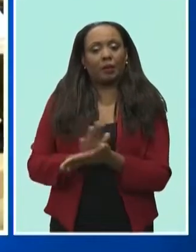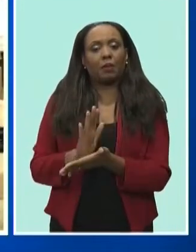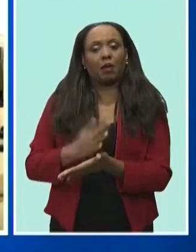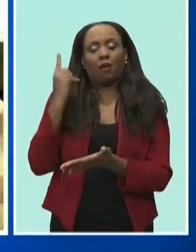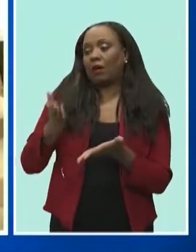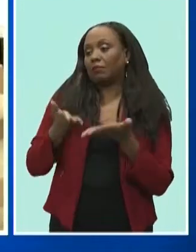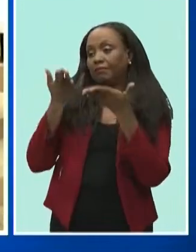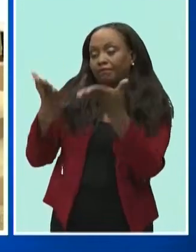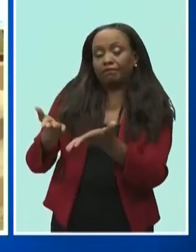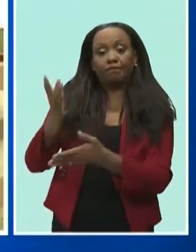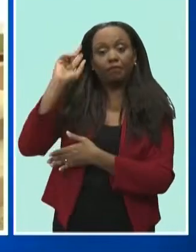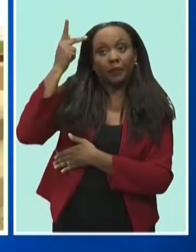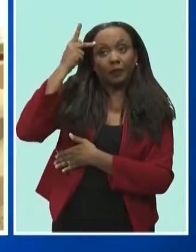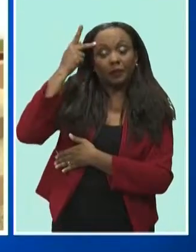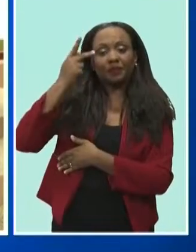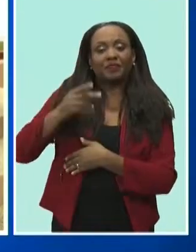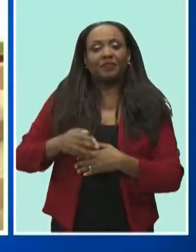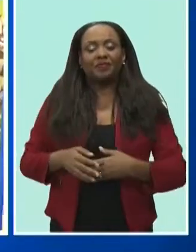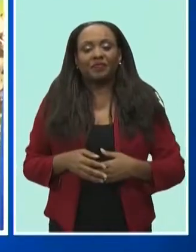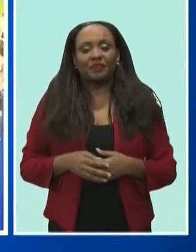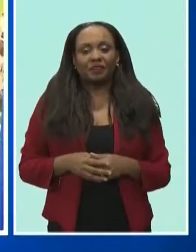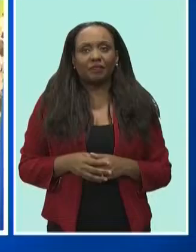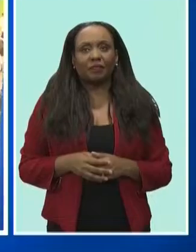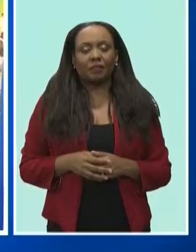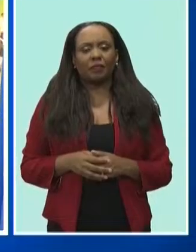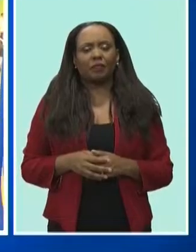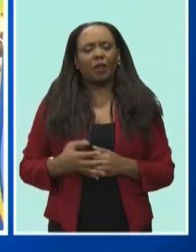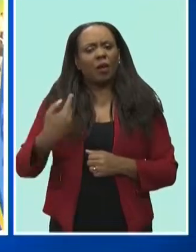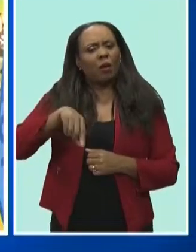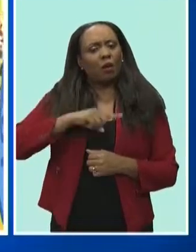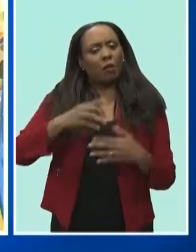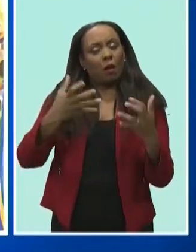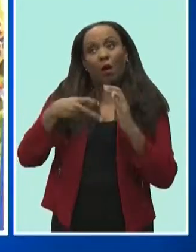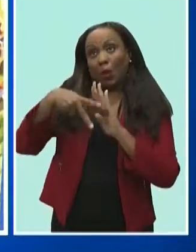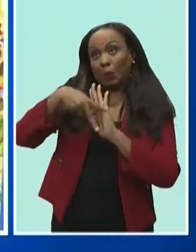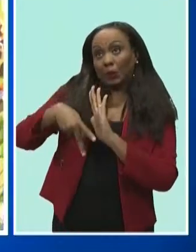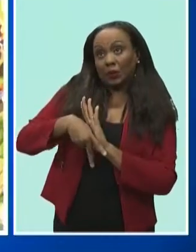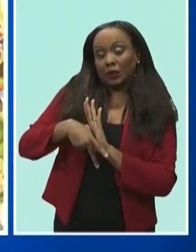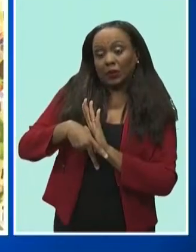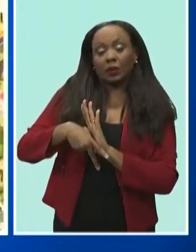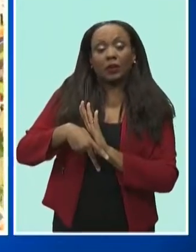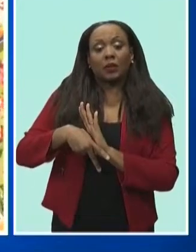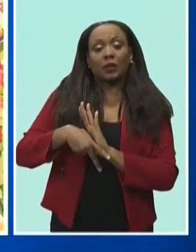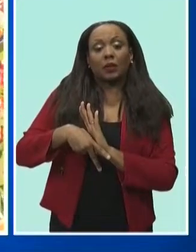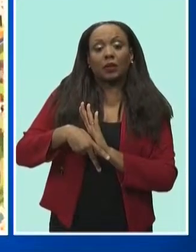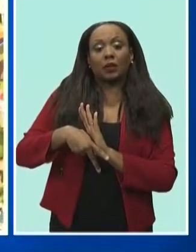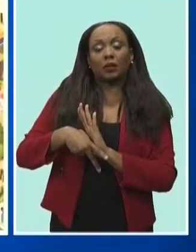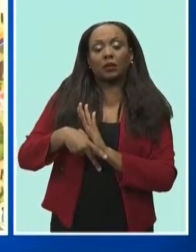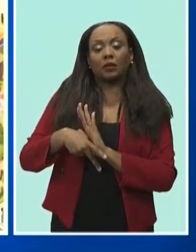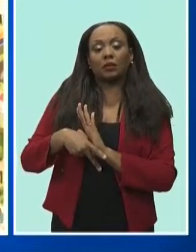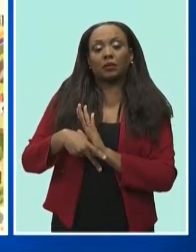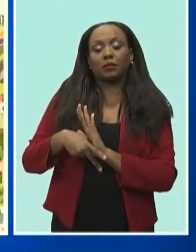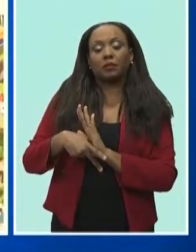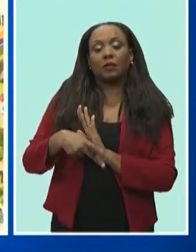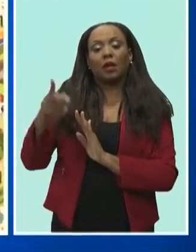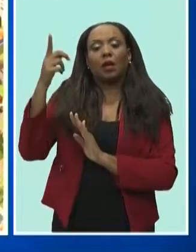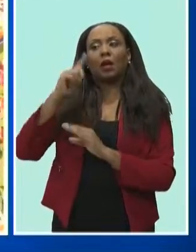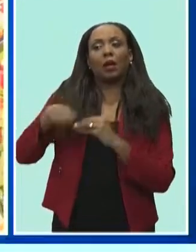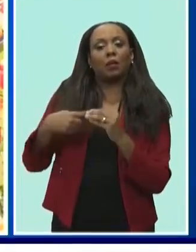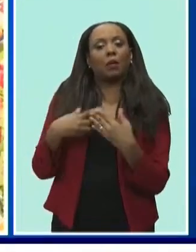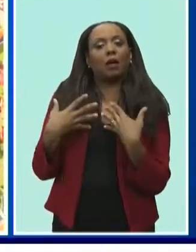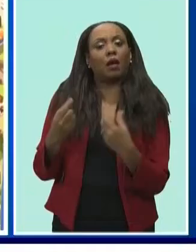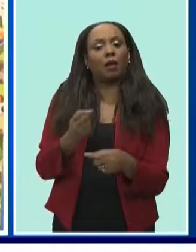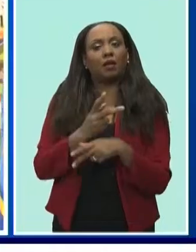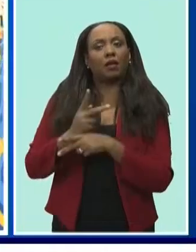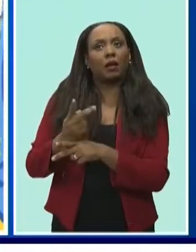Parliament, so that we will have a policy in relation to the treatment or providing the provision of health care